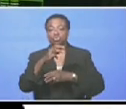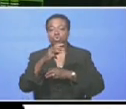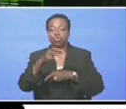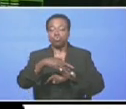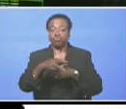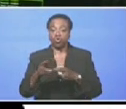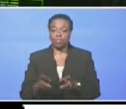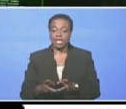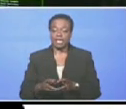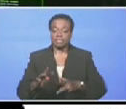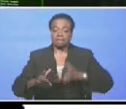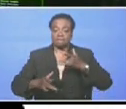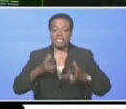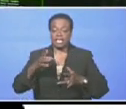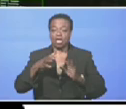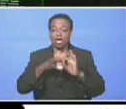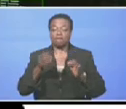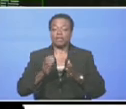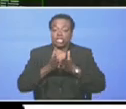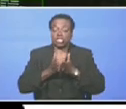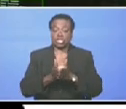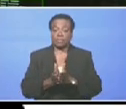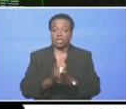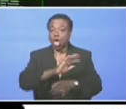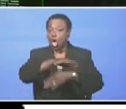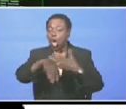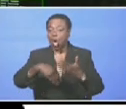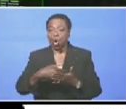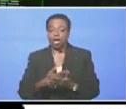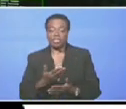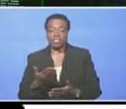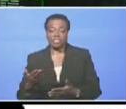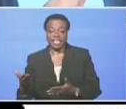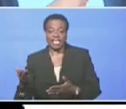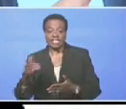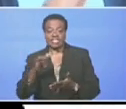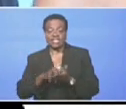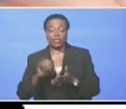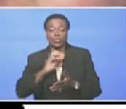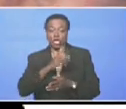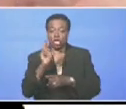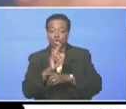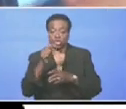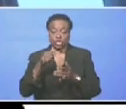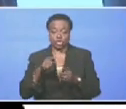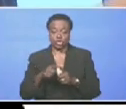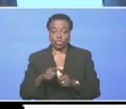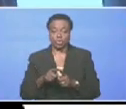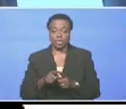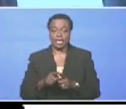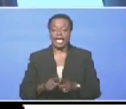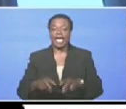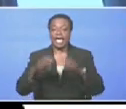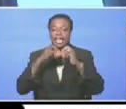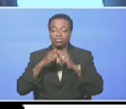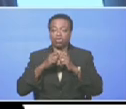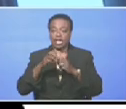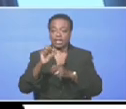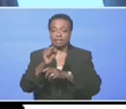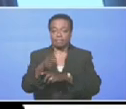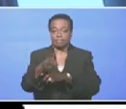the feel of an actual ship with all the features an officer would be accustomed to. Components like the electronic chart, the